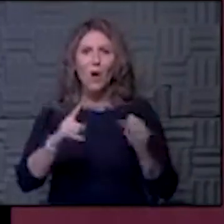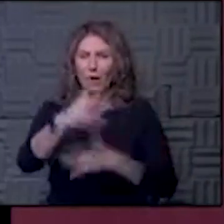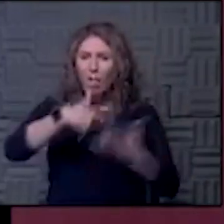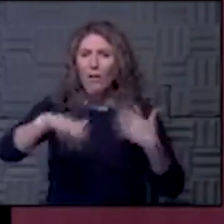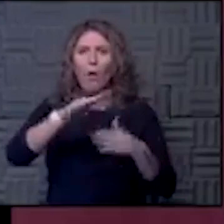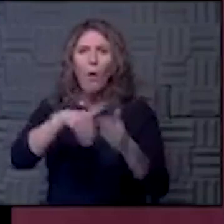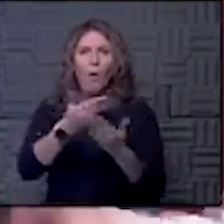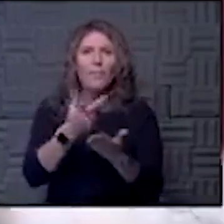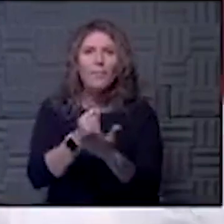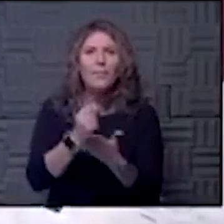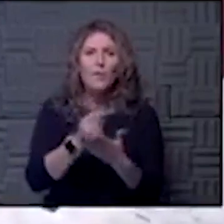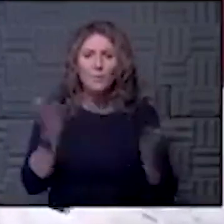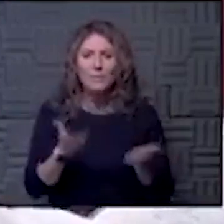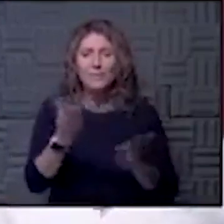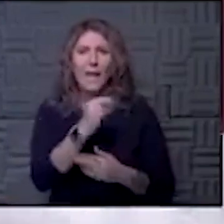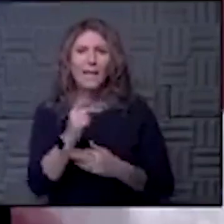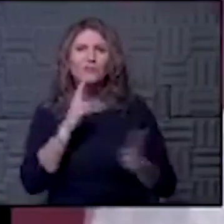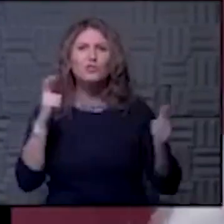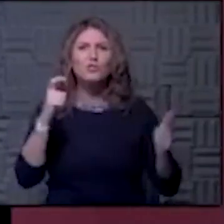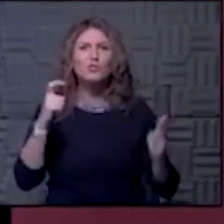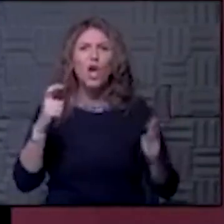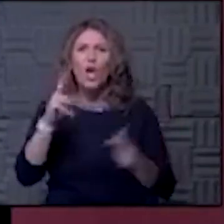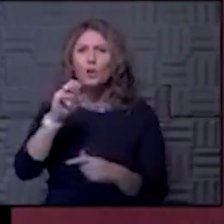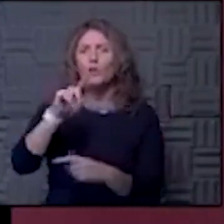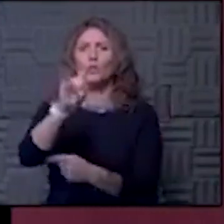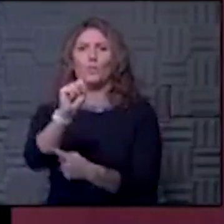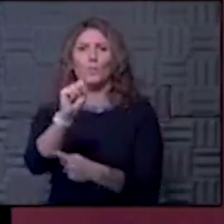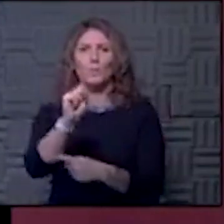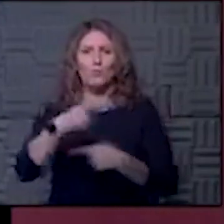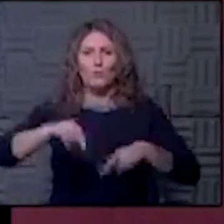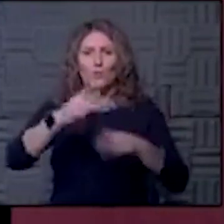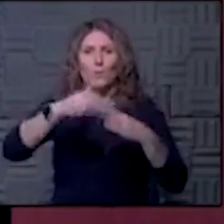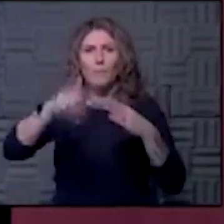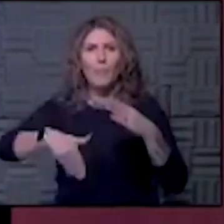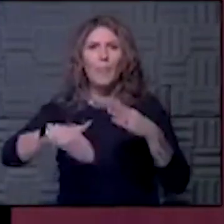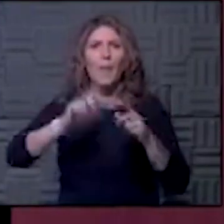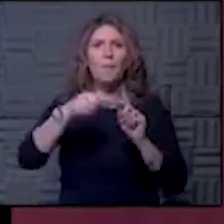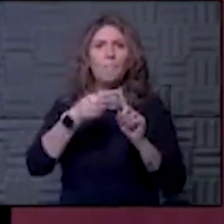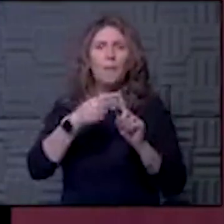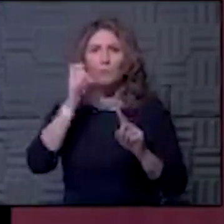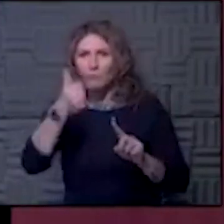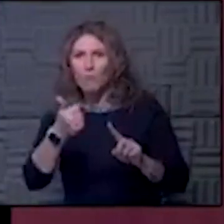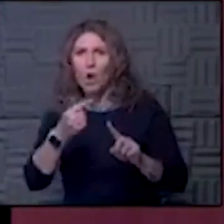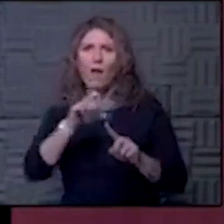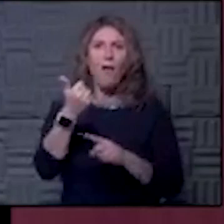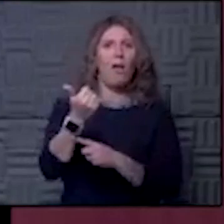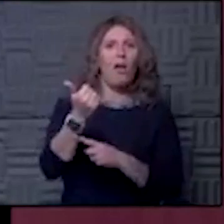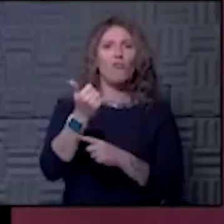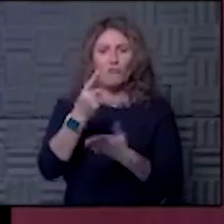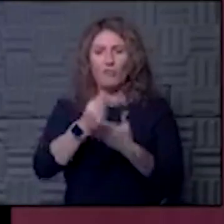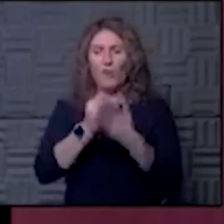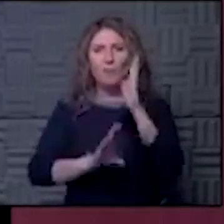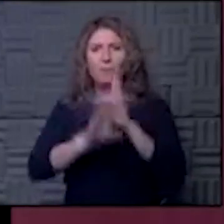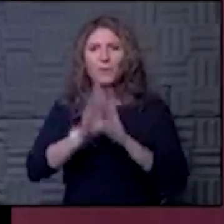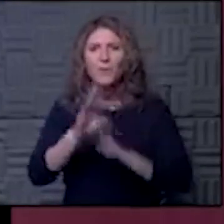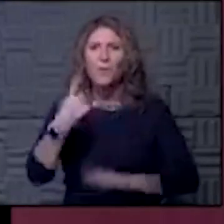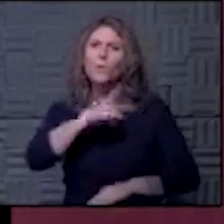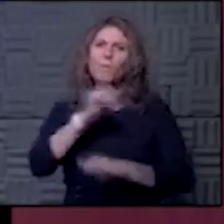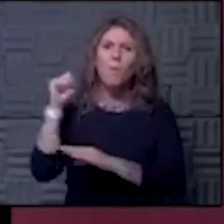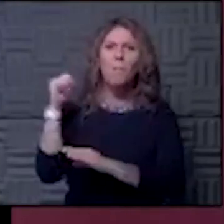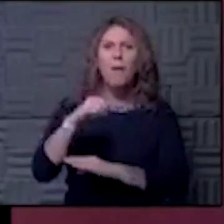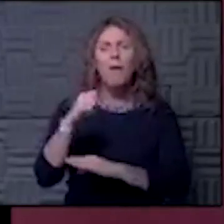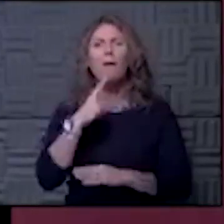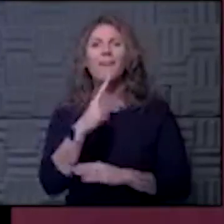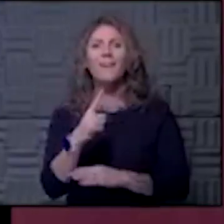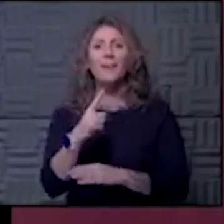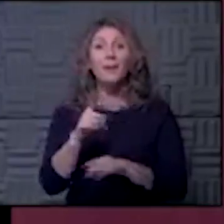antibody therapies are here. Also, some big news of the weekend. We'll get to it tomorrow about some other novel therapies being developed. We're going to beat this darn thing, but in